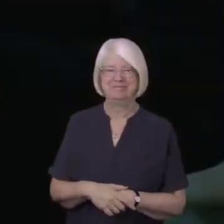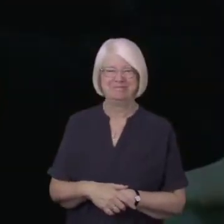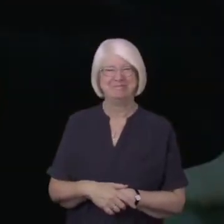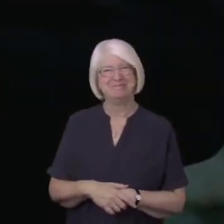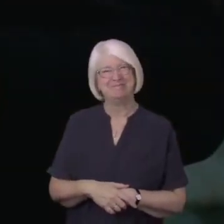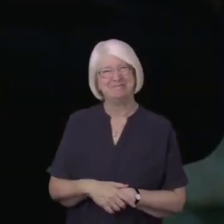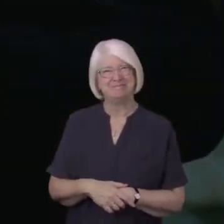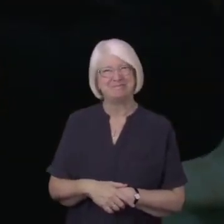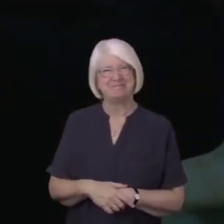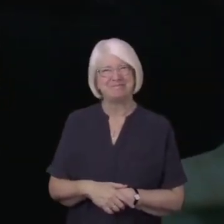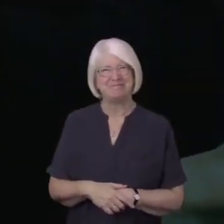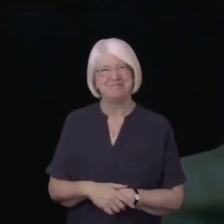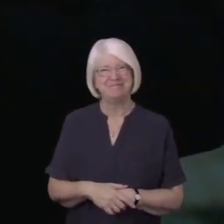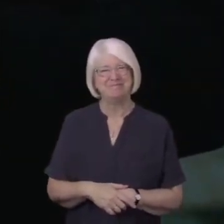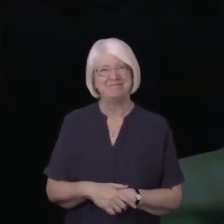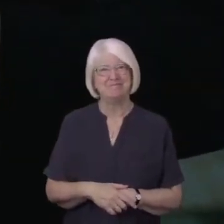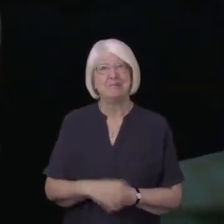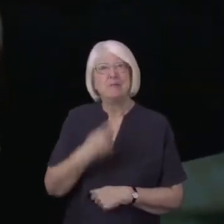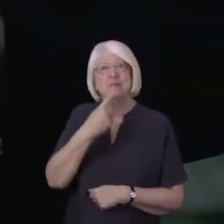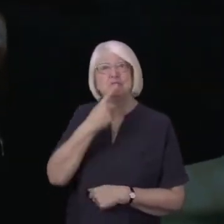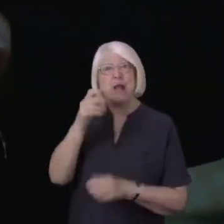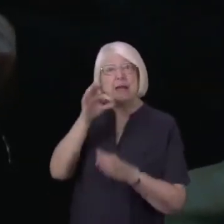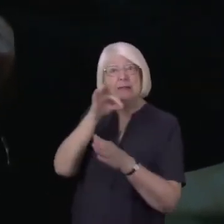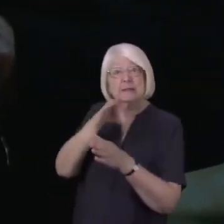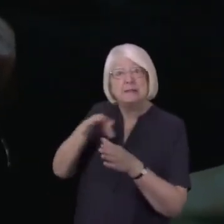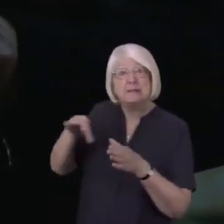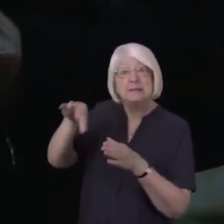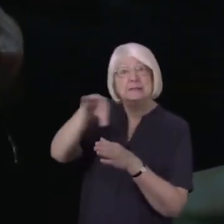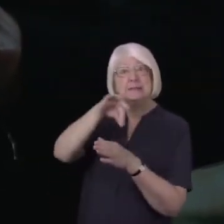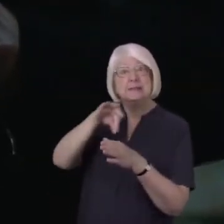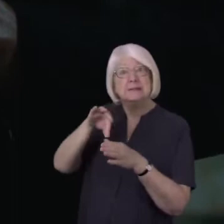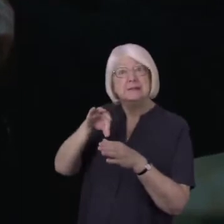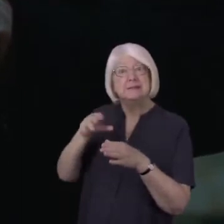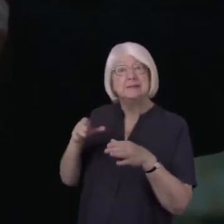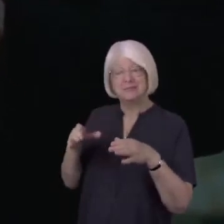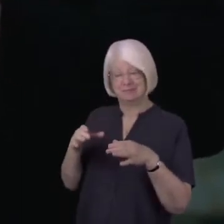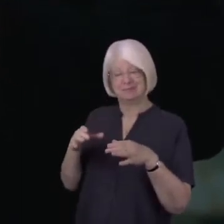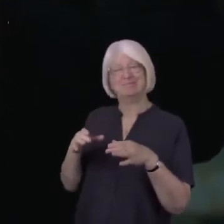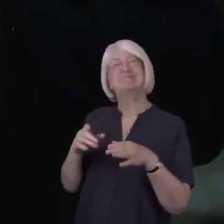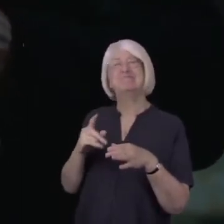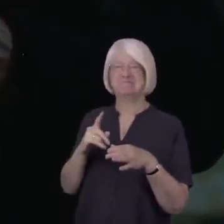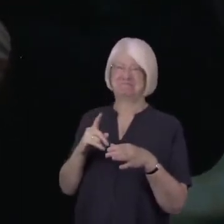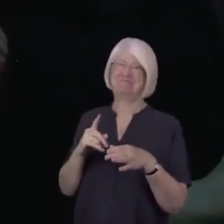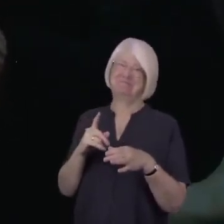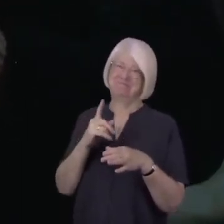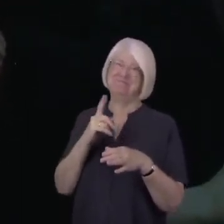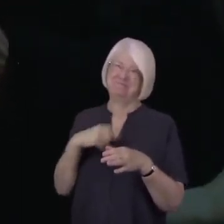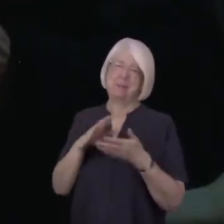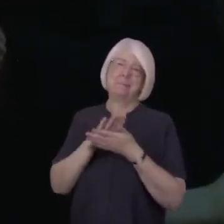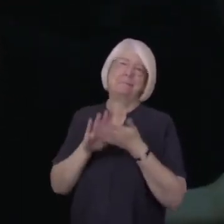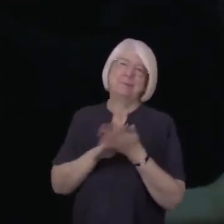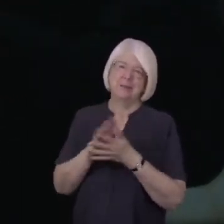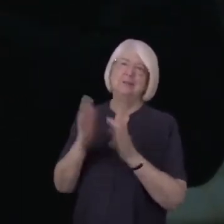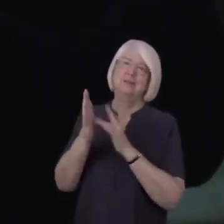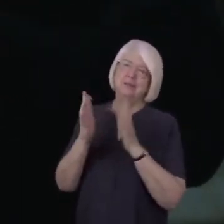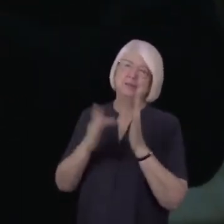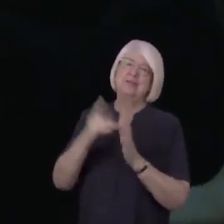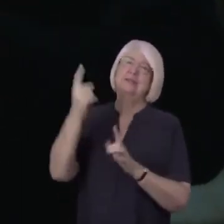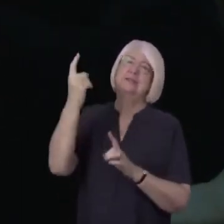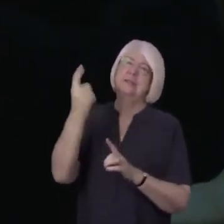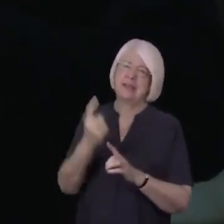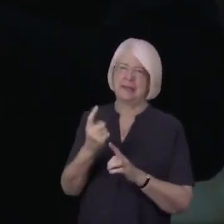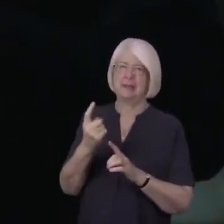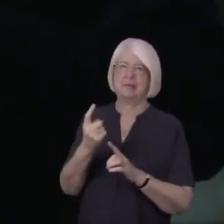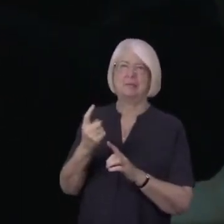They have a red band round them, which reminds us that Jesus came and